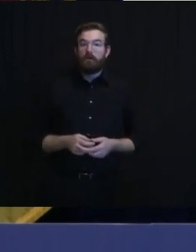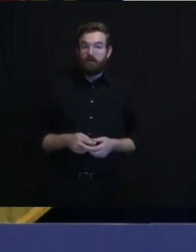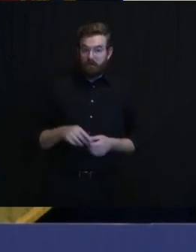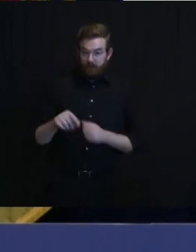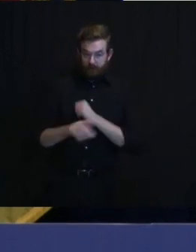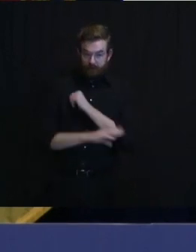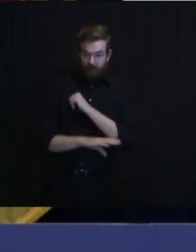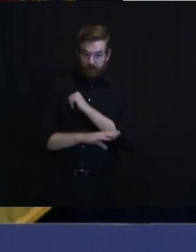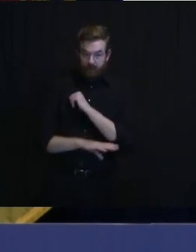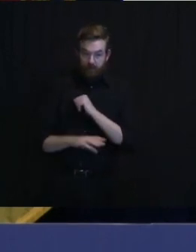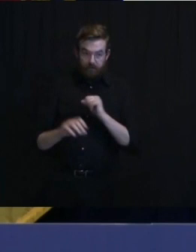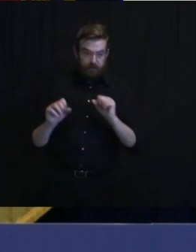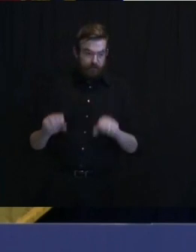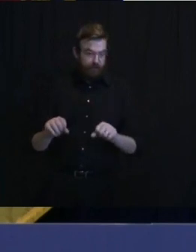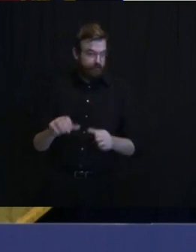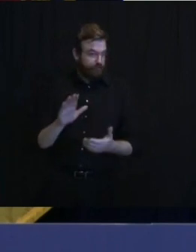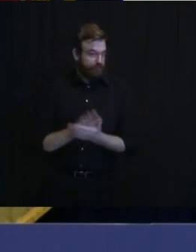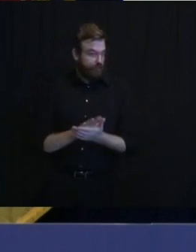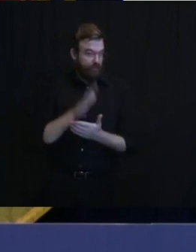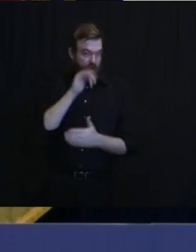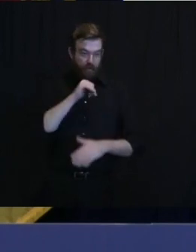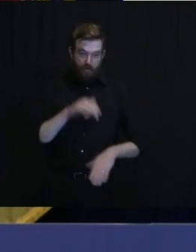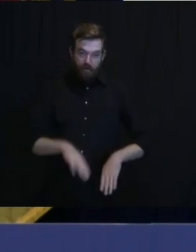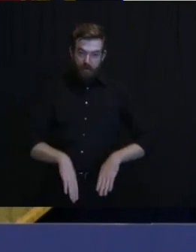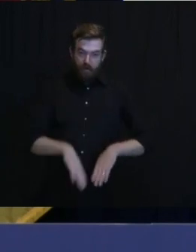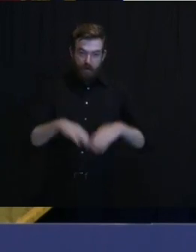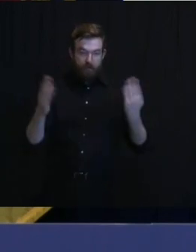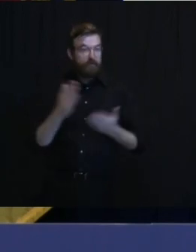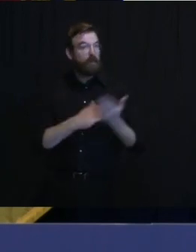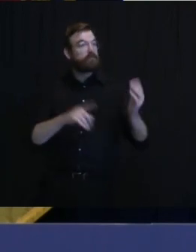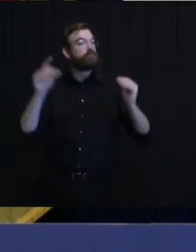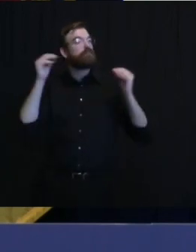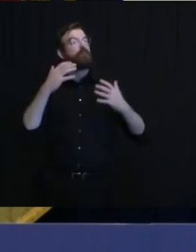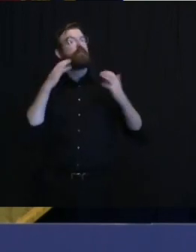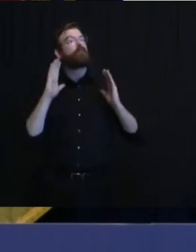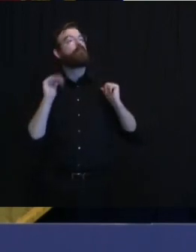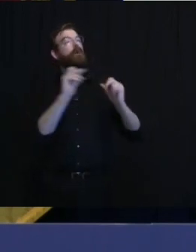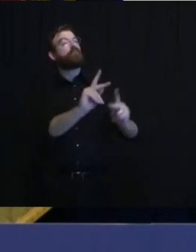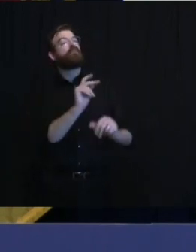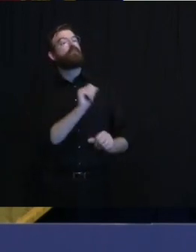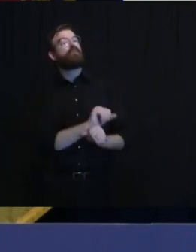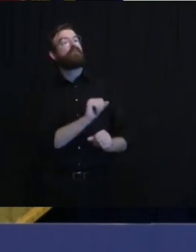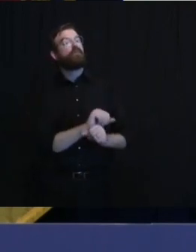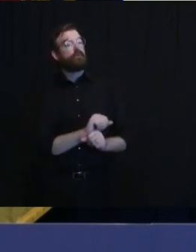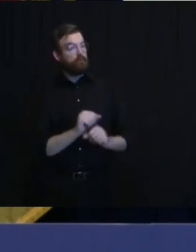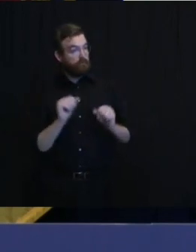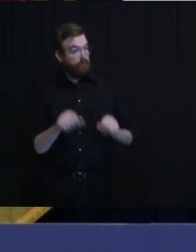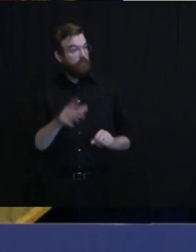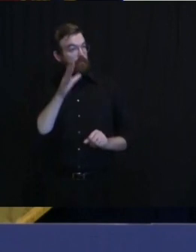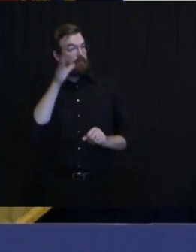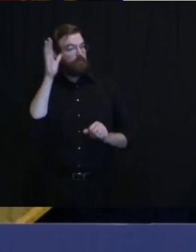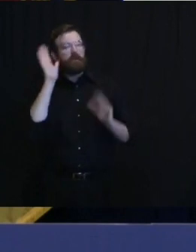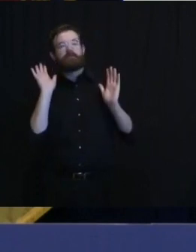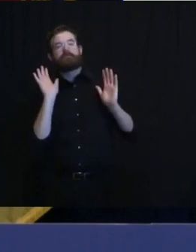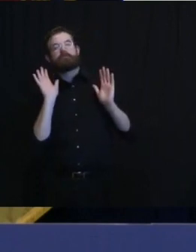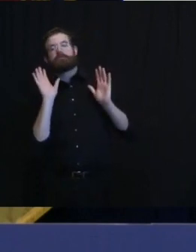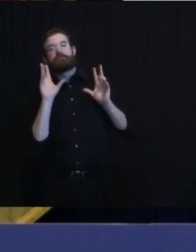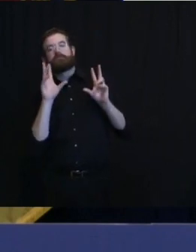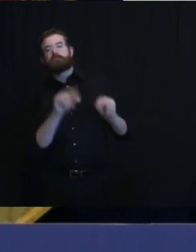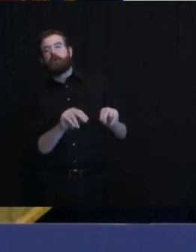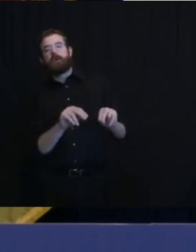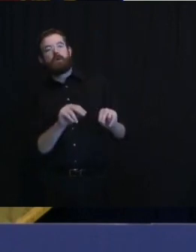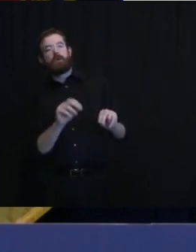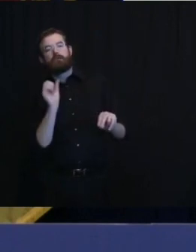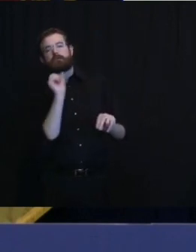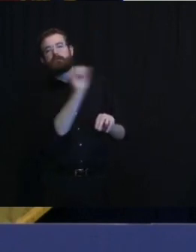learning? What should someone do if they see someone outside not wearing a mask? Are you worried about people getting confrontational, especially in a fraught political